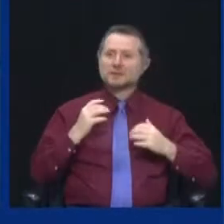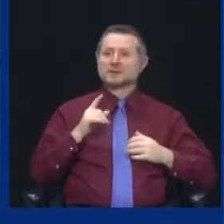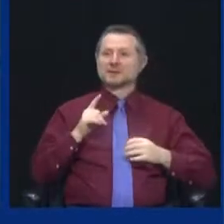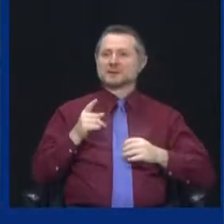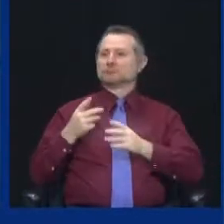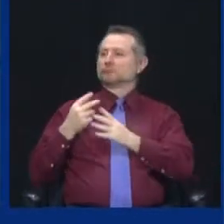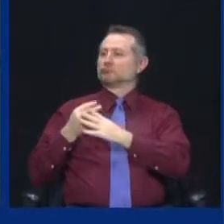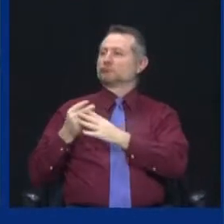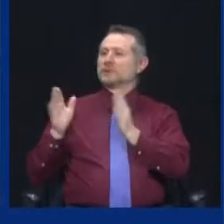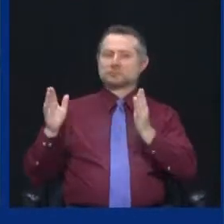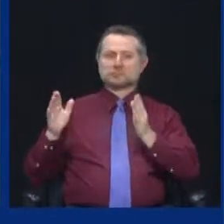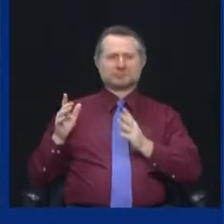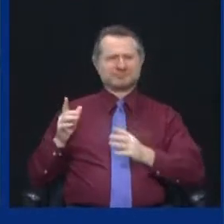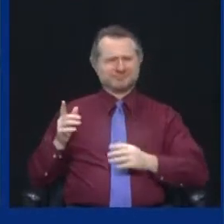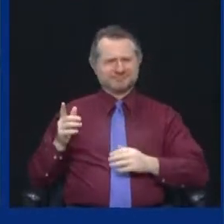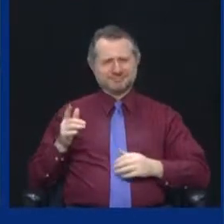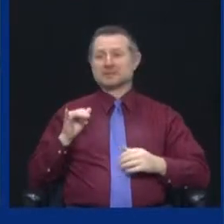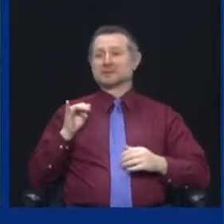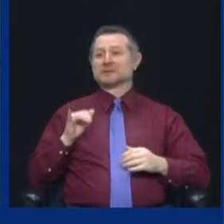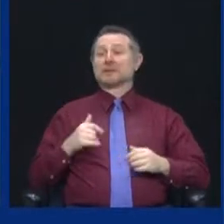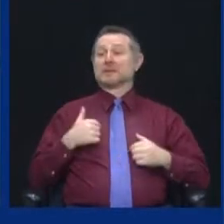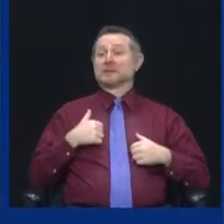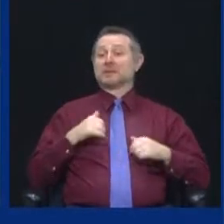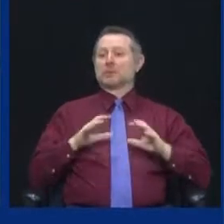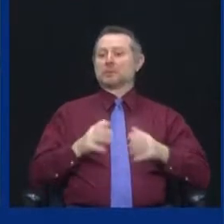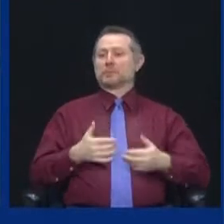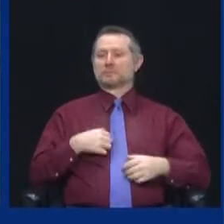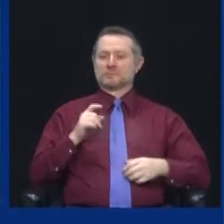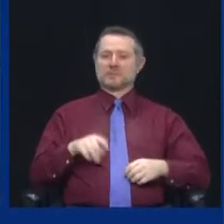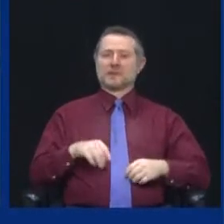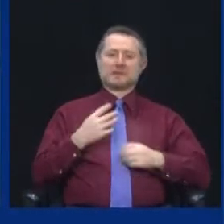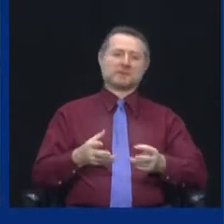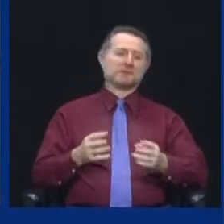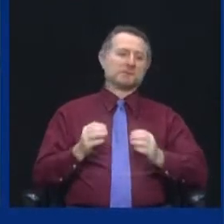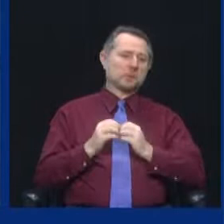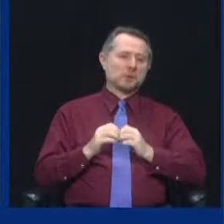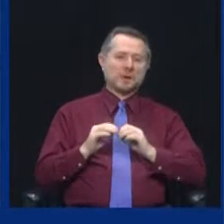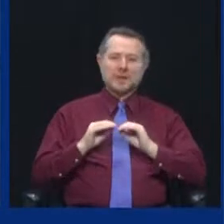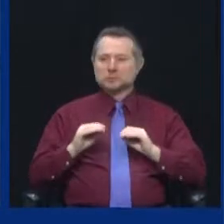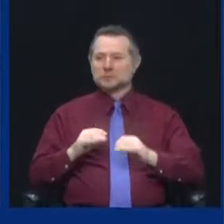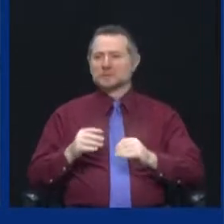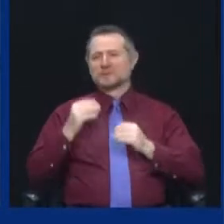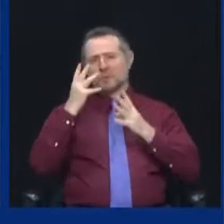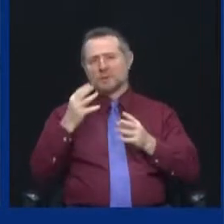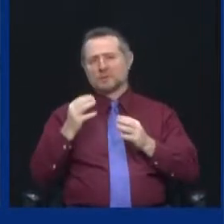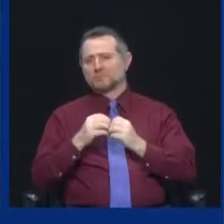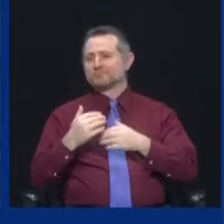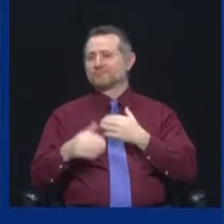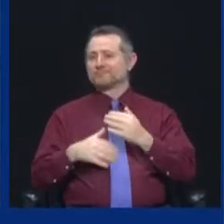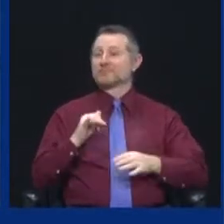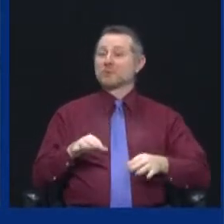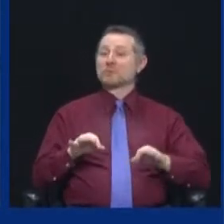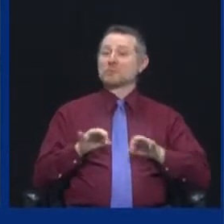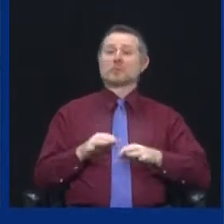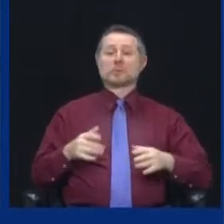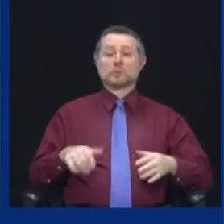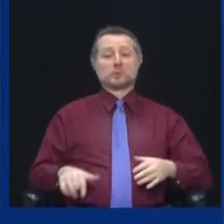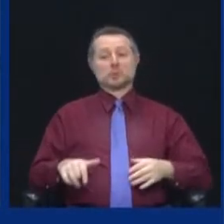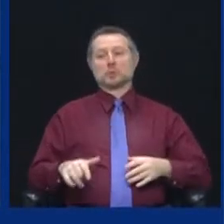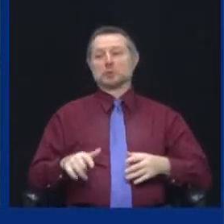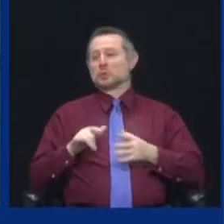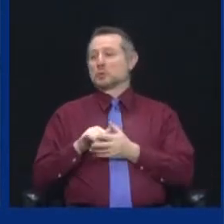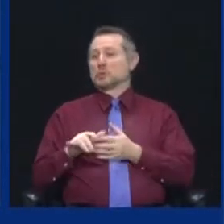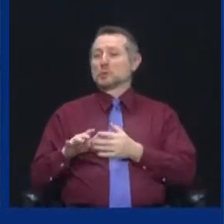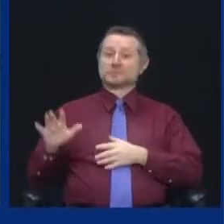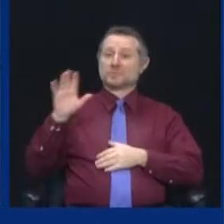that, I think it's about getting them more information. But look, we have a lot of political differences in our society